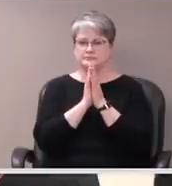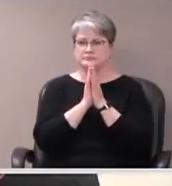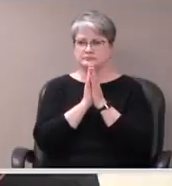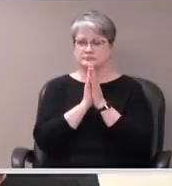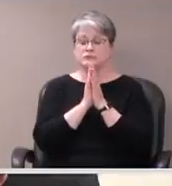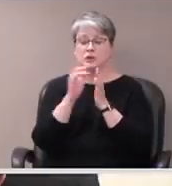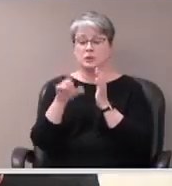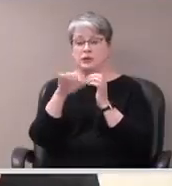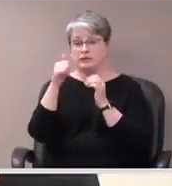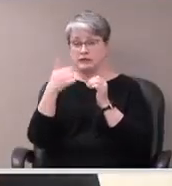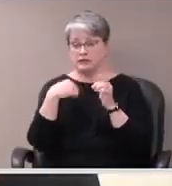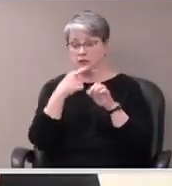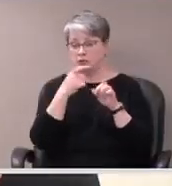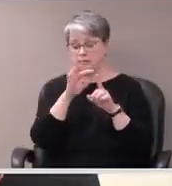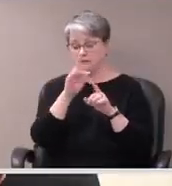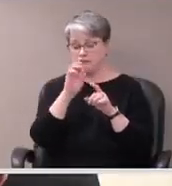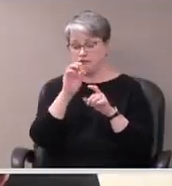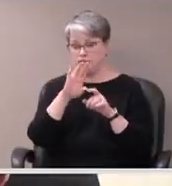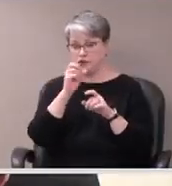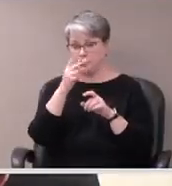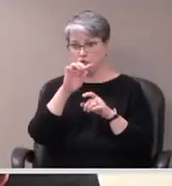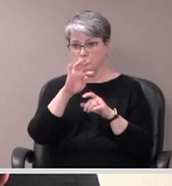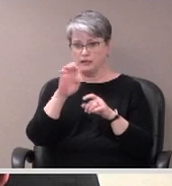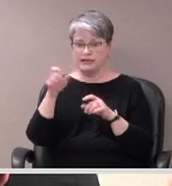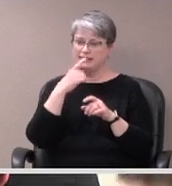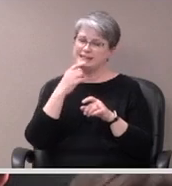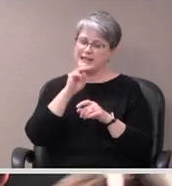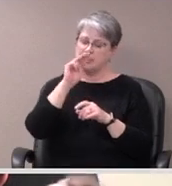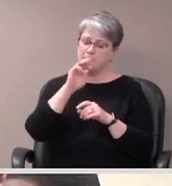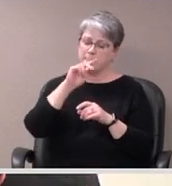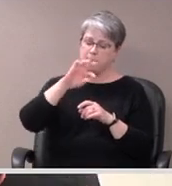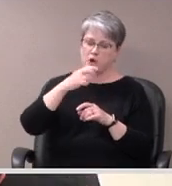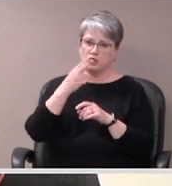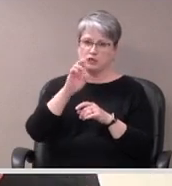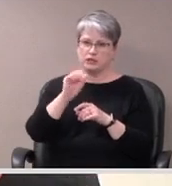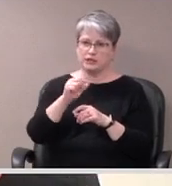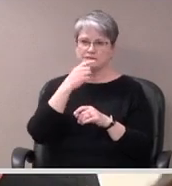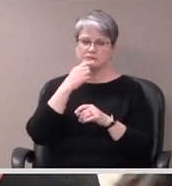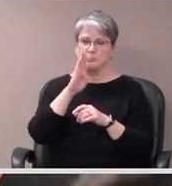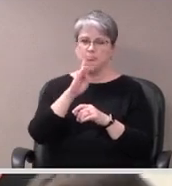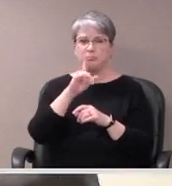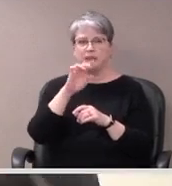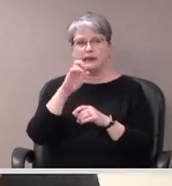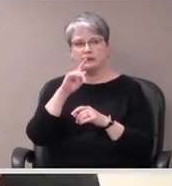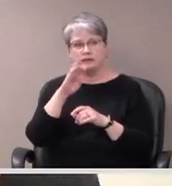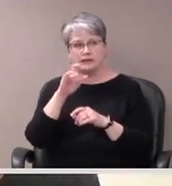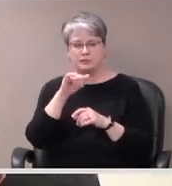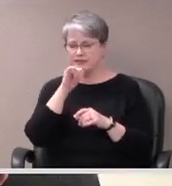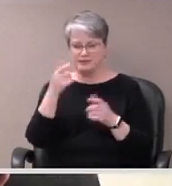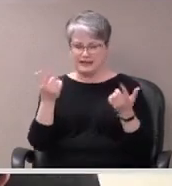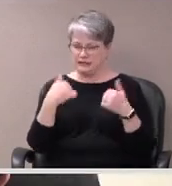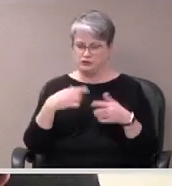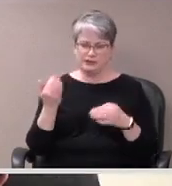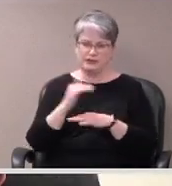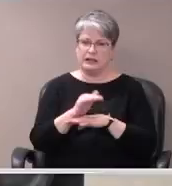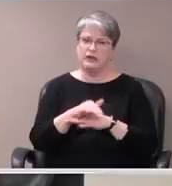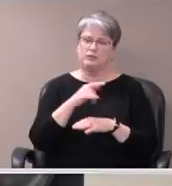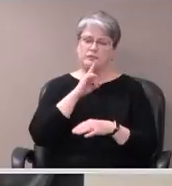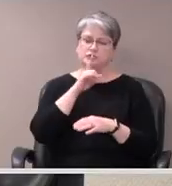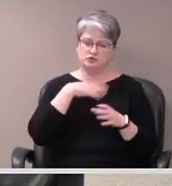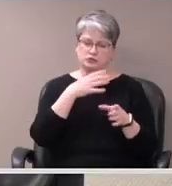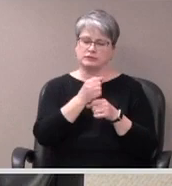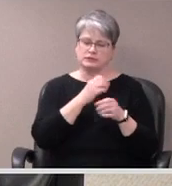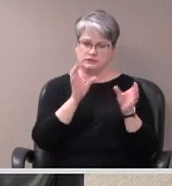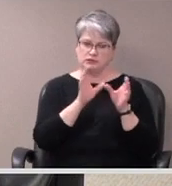We have another one from Fern Creek, Marcus Blakeney, but he was not able to make it tonight. We will make sure he receives a certificate. I just want to make sure